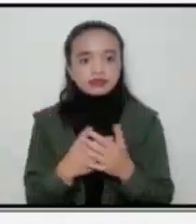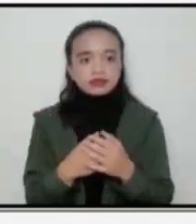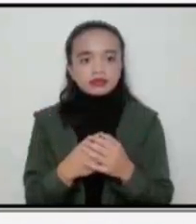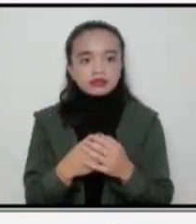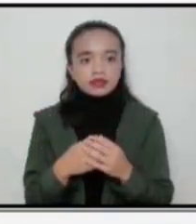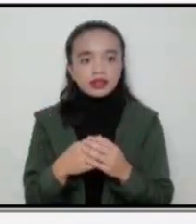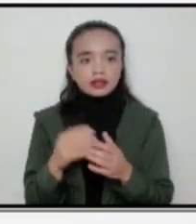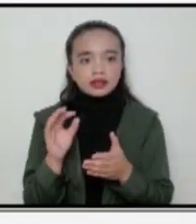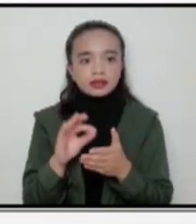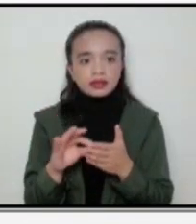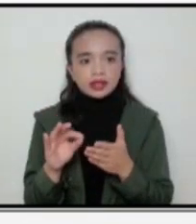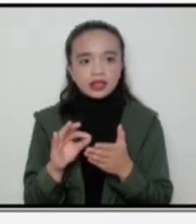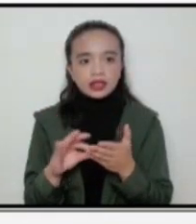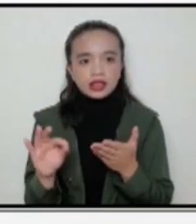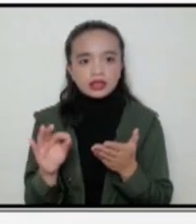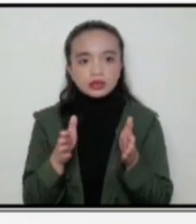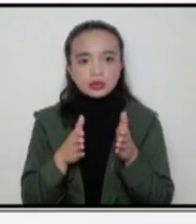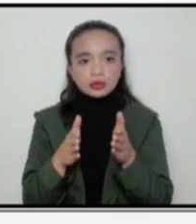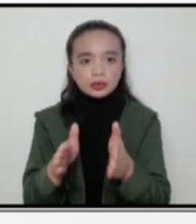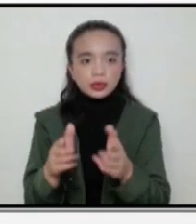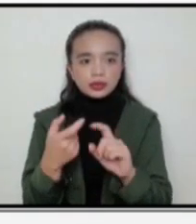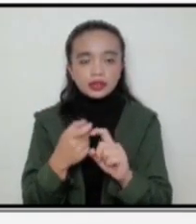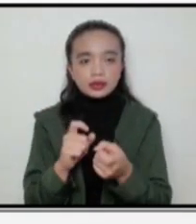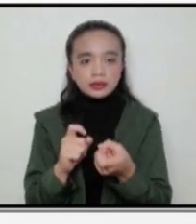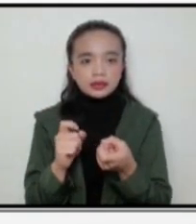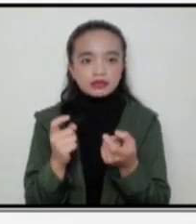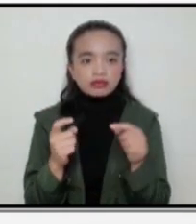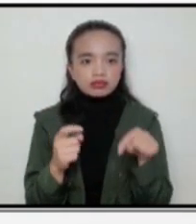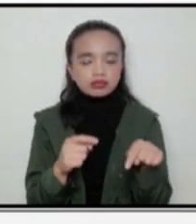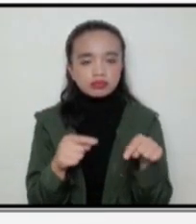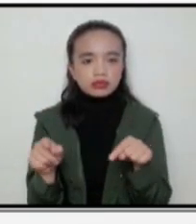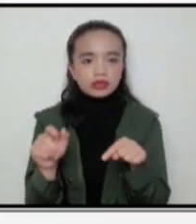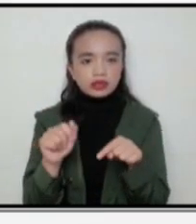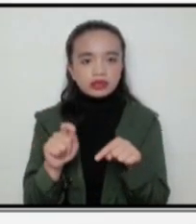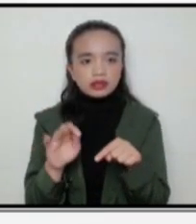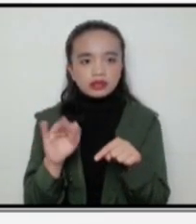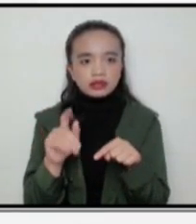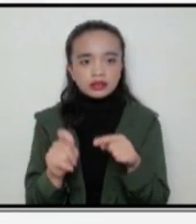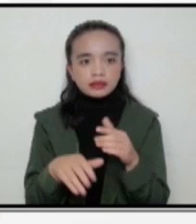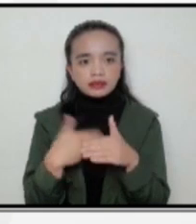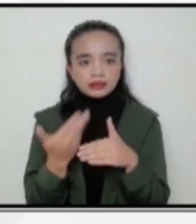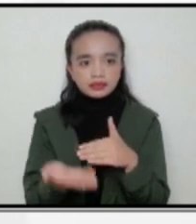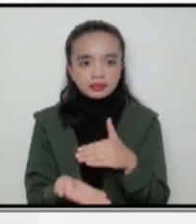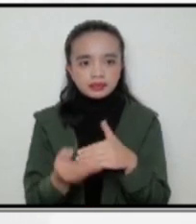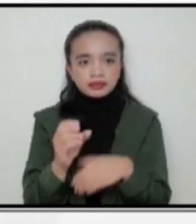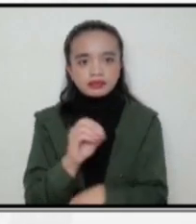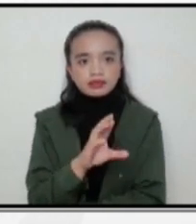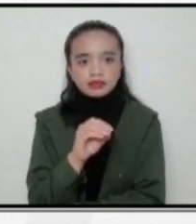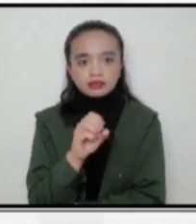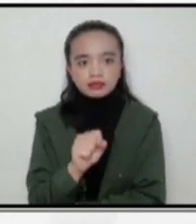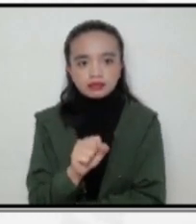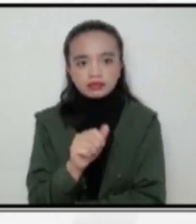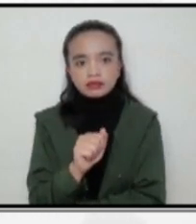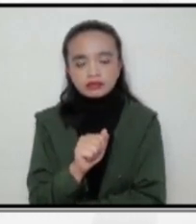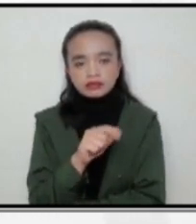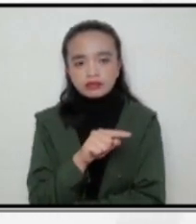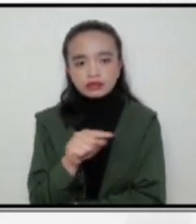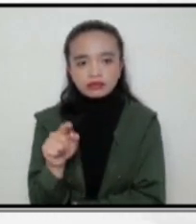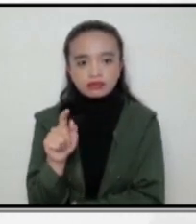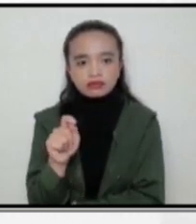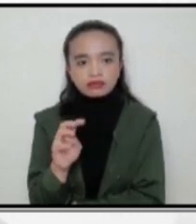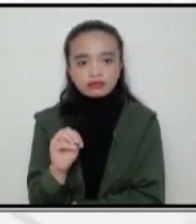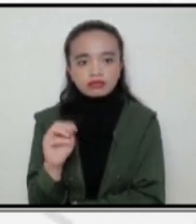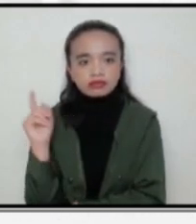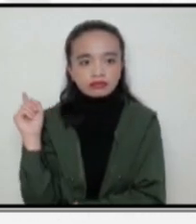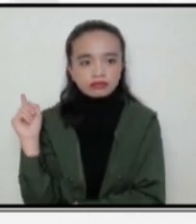po P. Burgos Avenue to Taft Avenue. Ang stretch of Maria Orosa Street from TM Calao to P. Burgos Avenue. Ang kahabaan